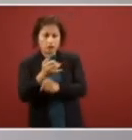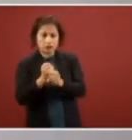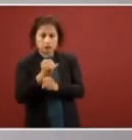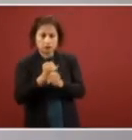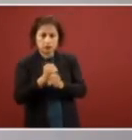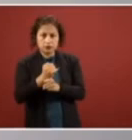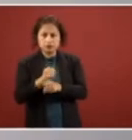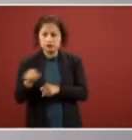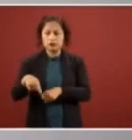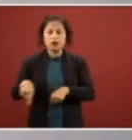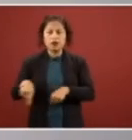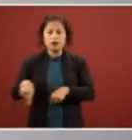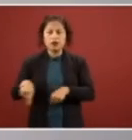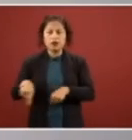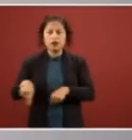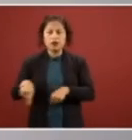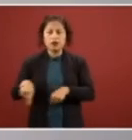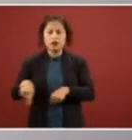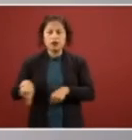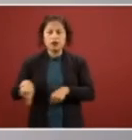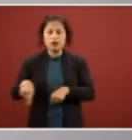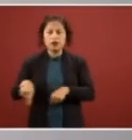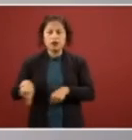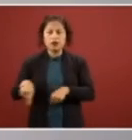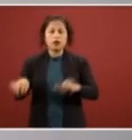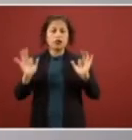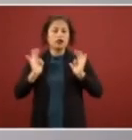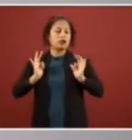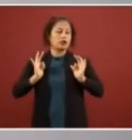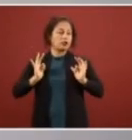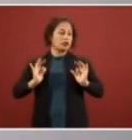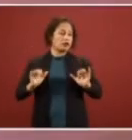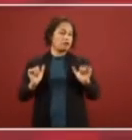Y se la pasa muy bien. And they are quite comfortable.